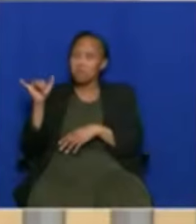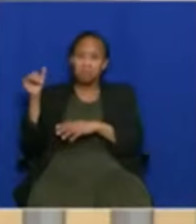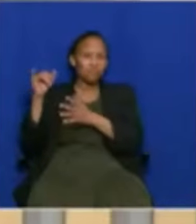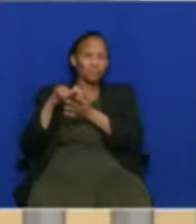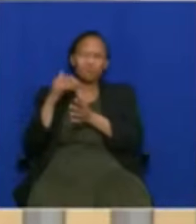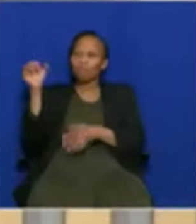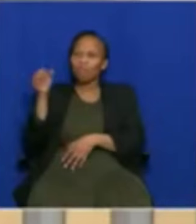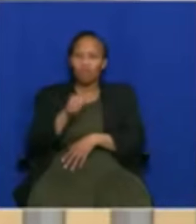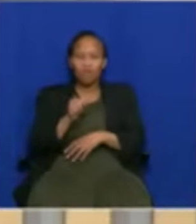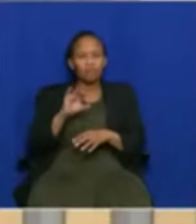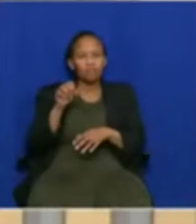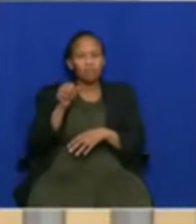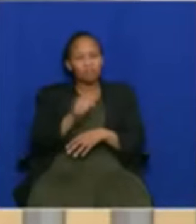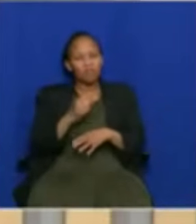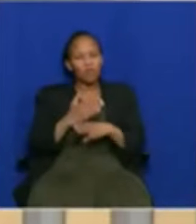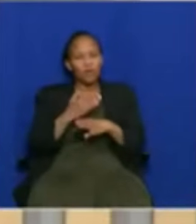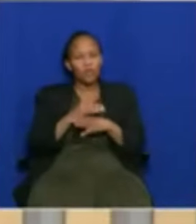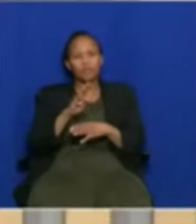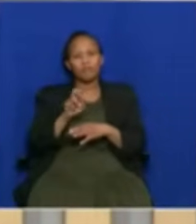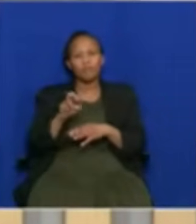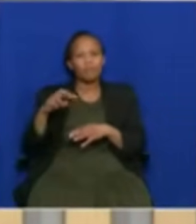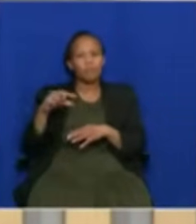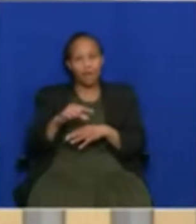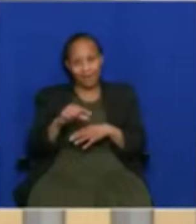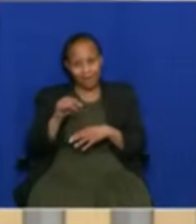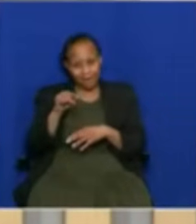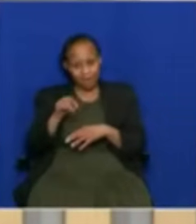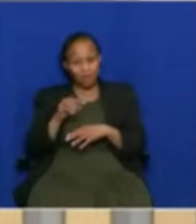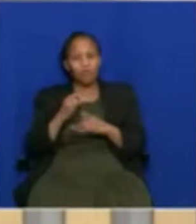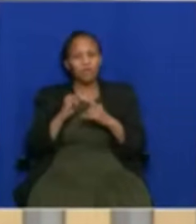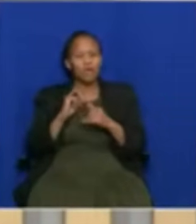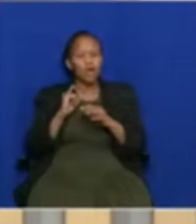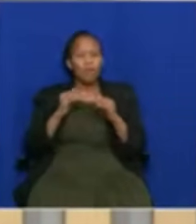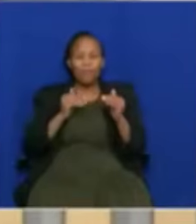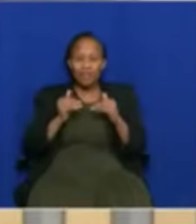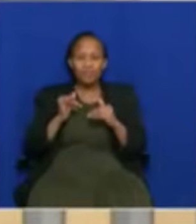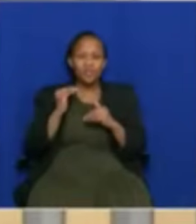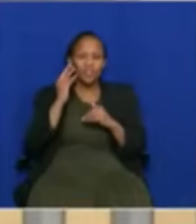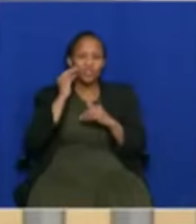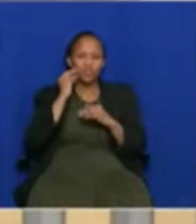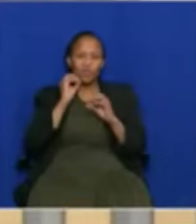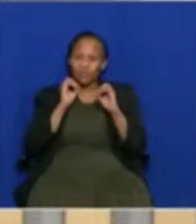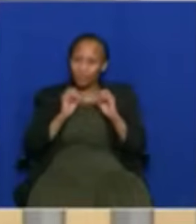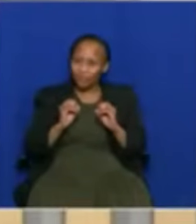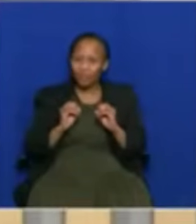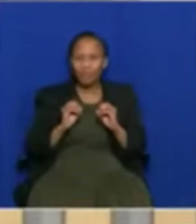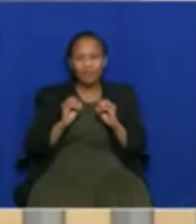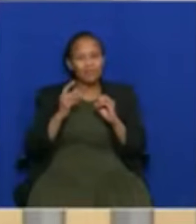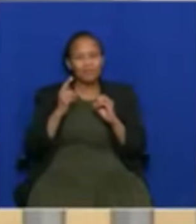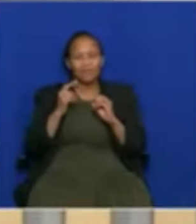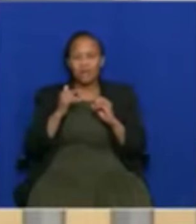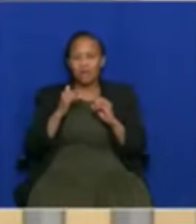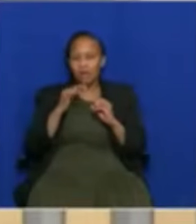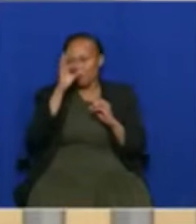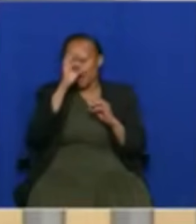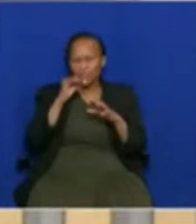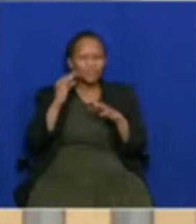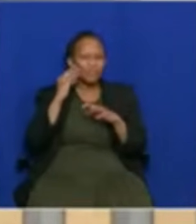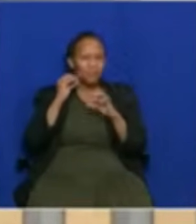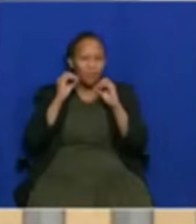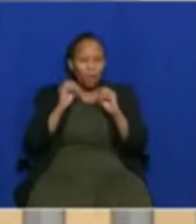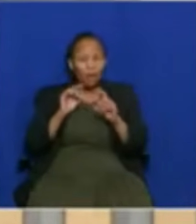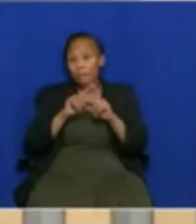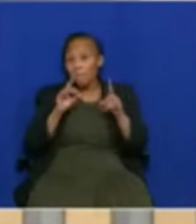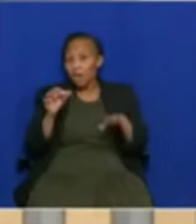She had no policing experience, no management experience, and was appointed as the head of technical support services. So here's the